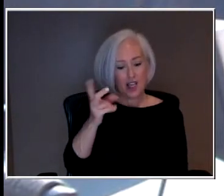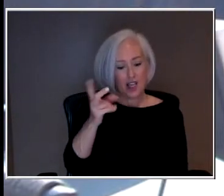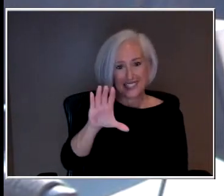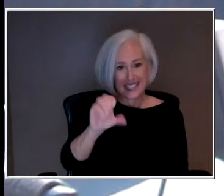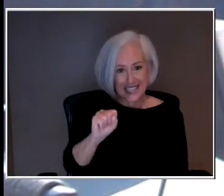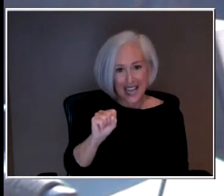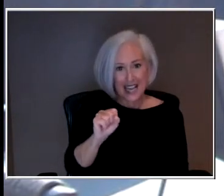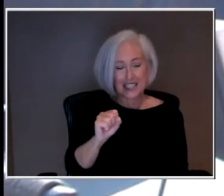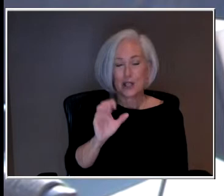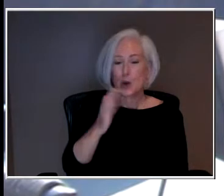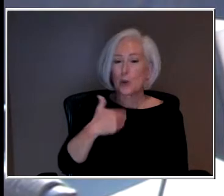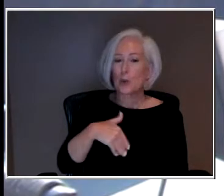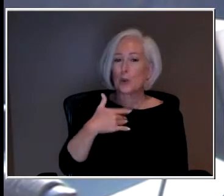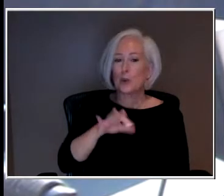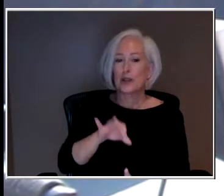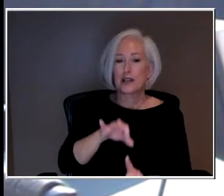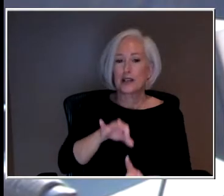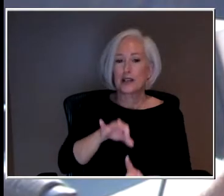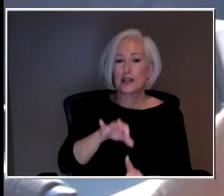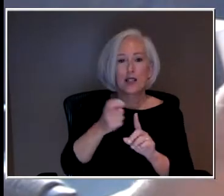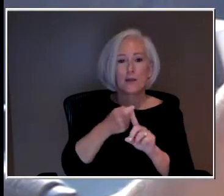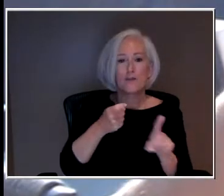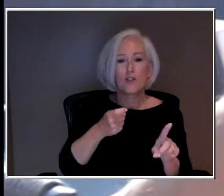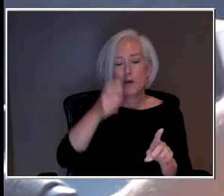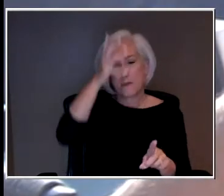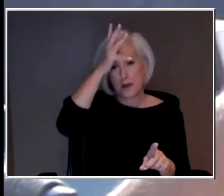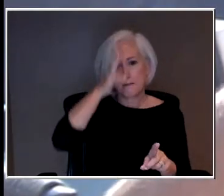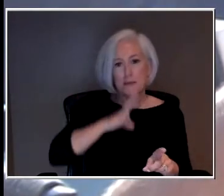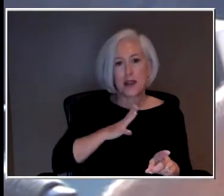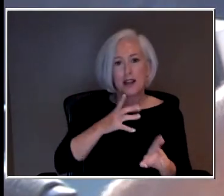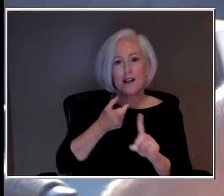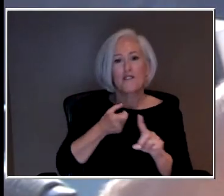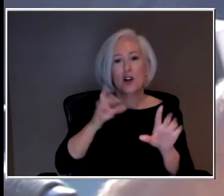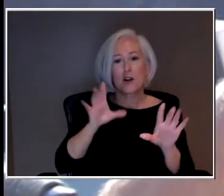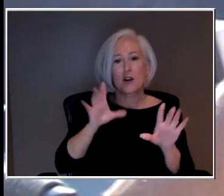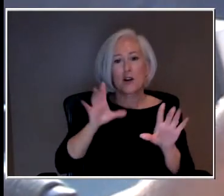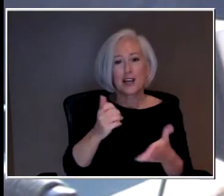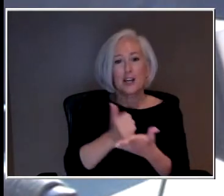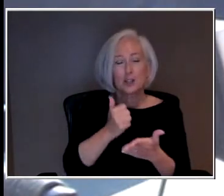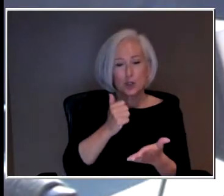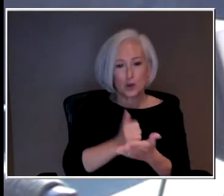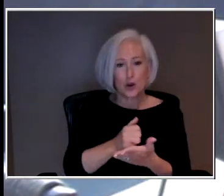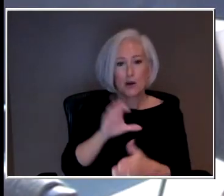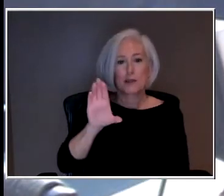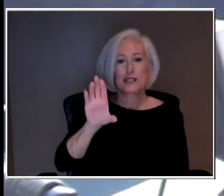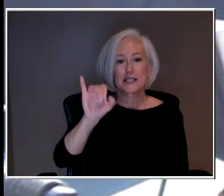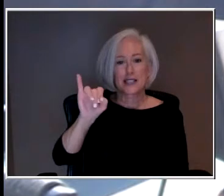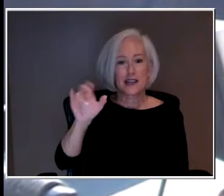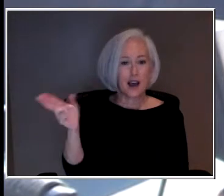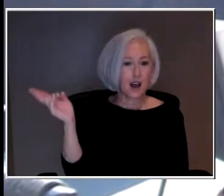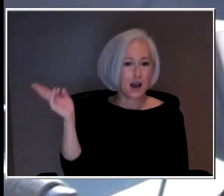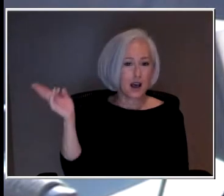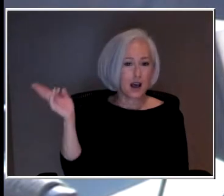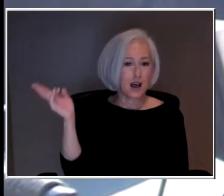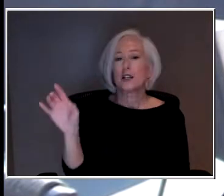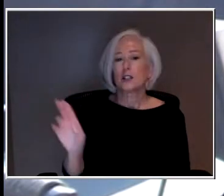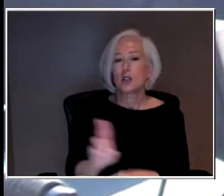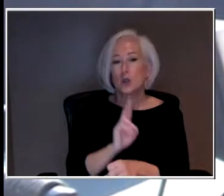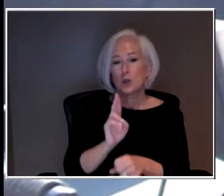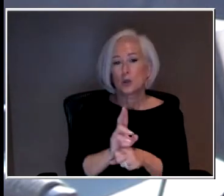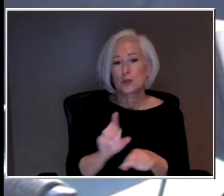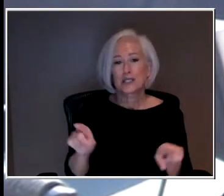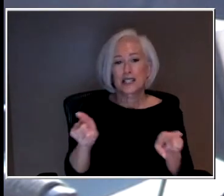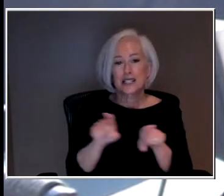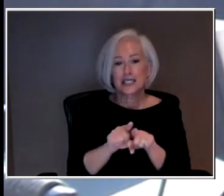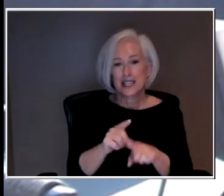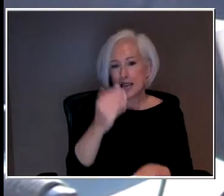developed by a scientist named John Parker in Australia, who helped develop the cochlear implant for the ear. And he used that same knowledge to kind of develop